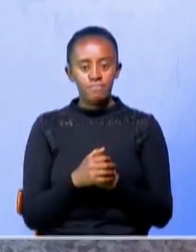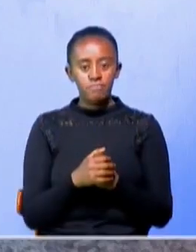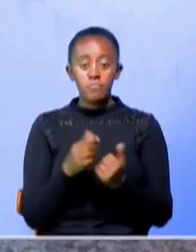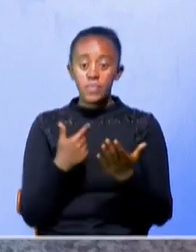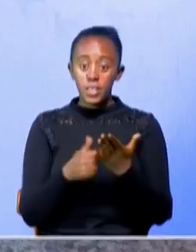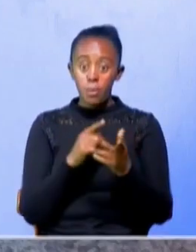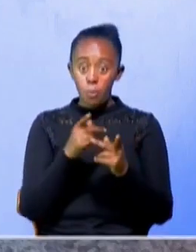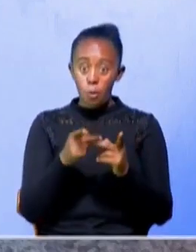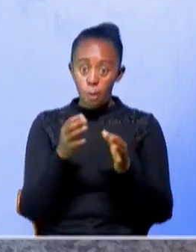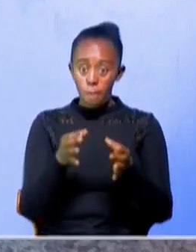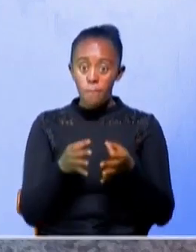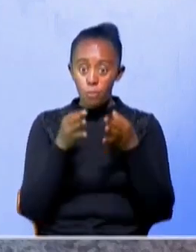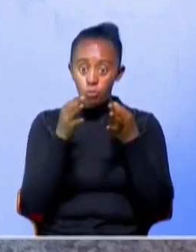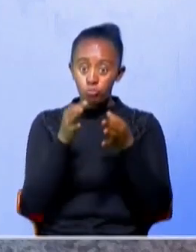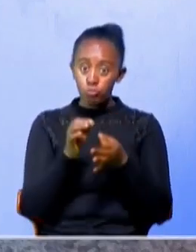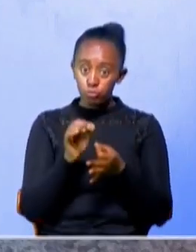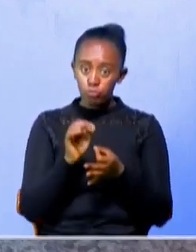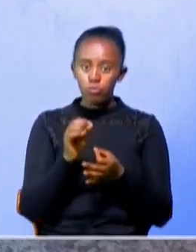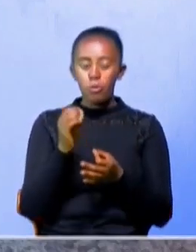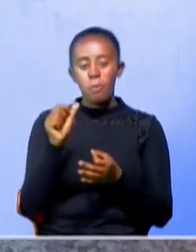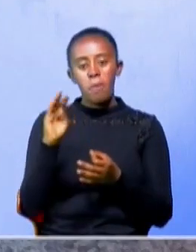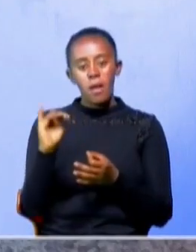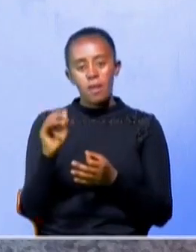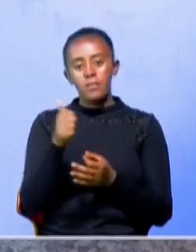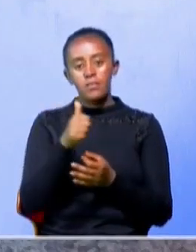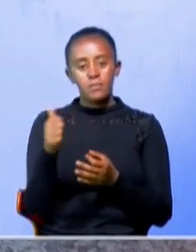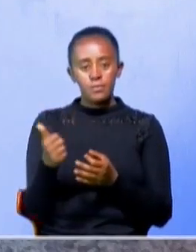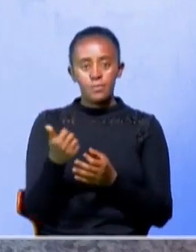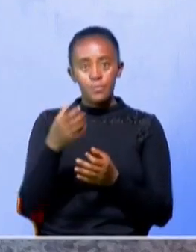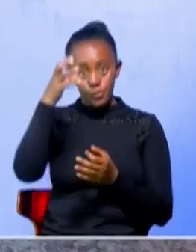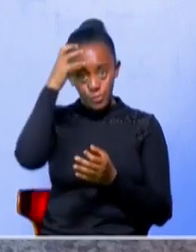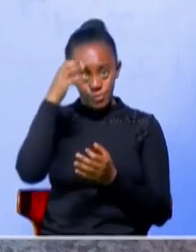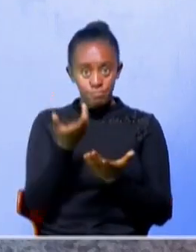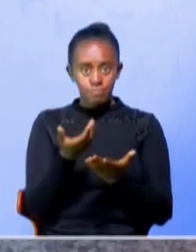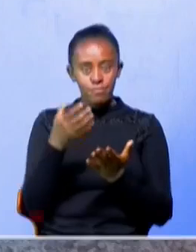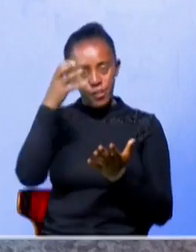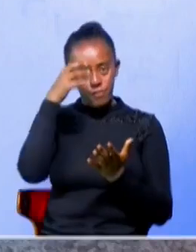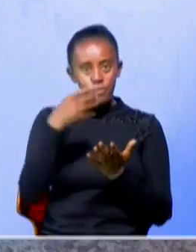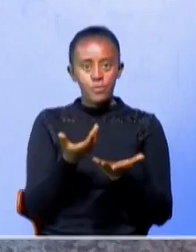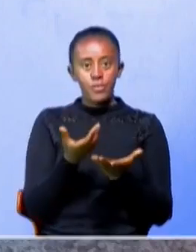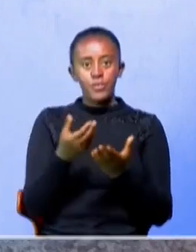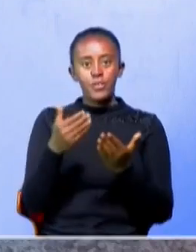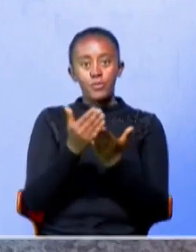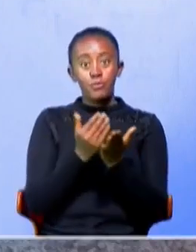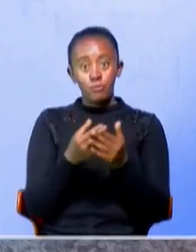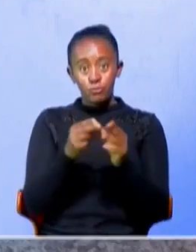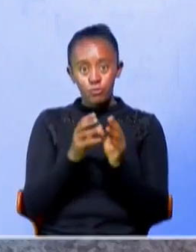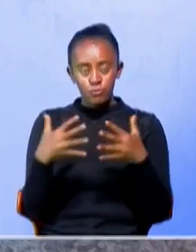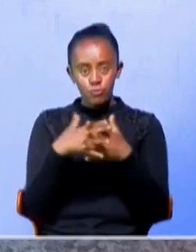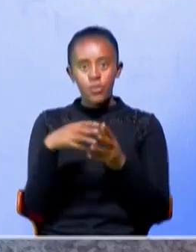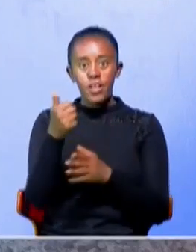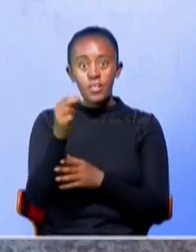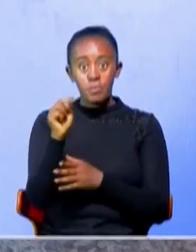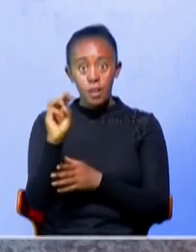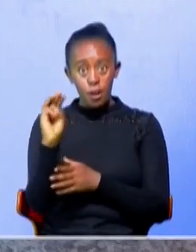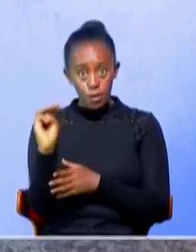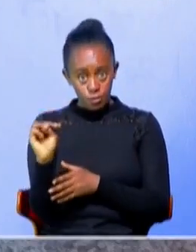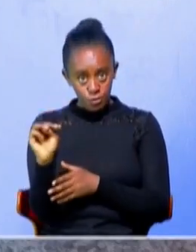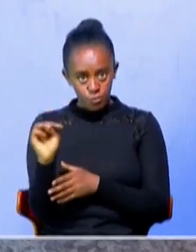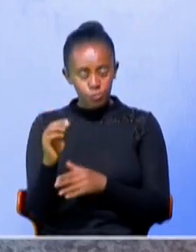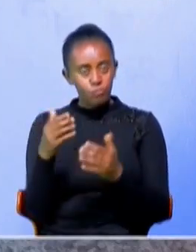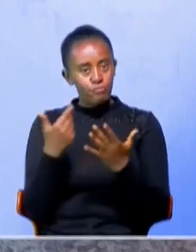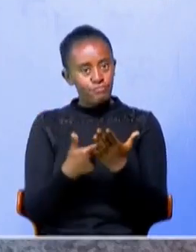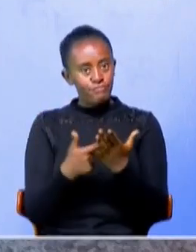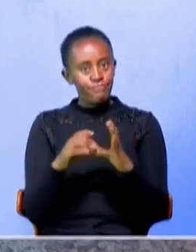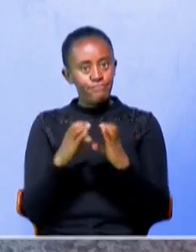This program is brought to you by Addis Ababa City Government Education Bureau in collaboration with Addis Media Network. This is English for